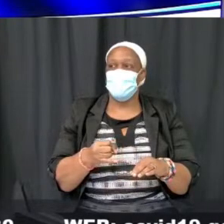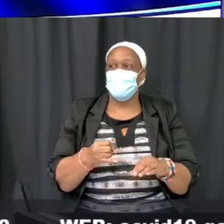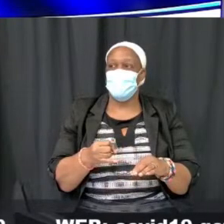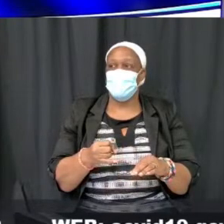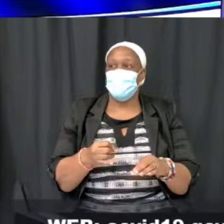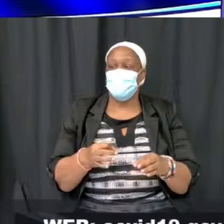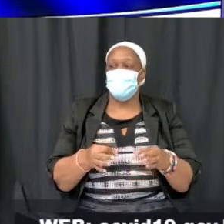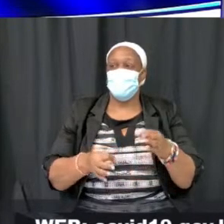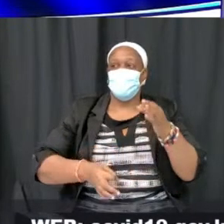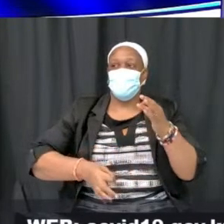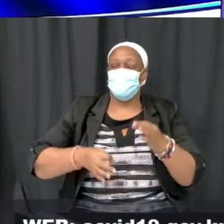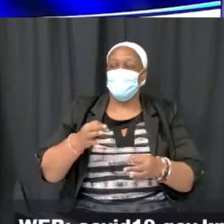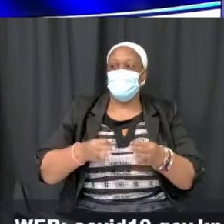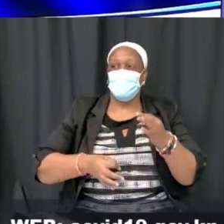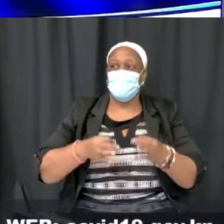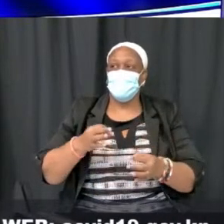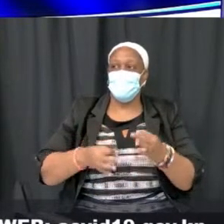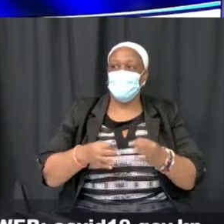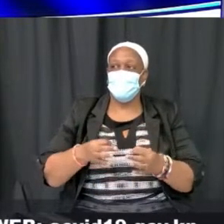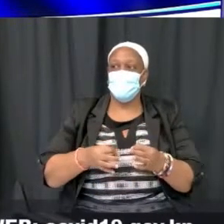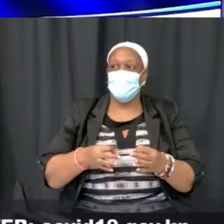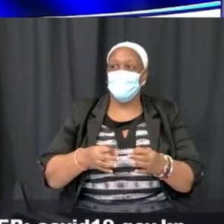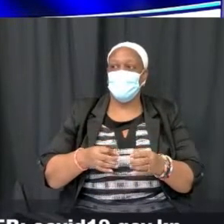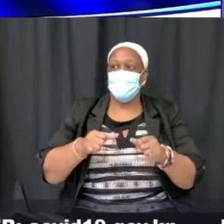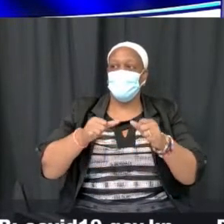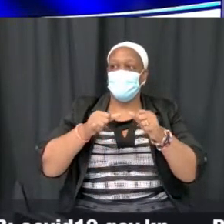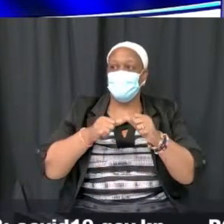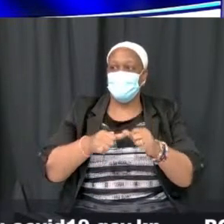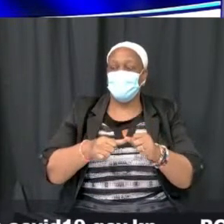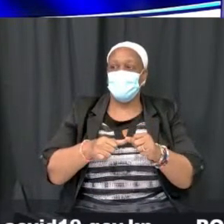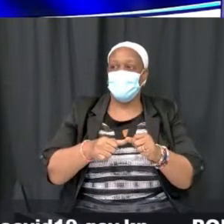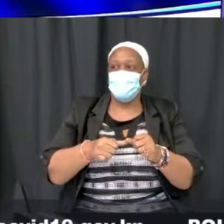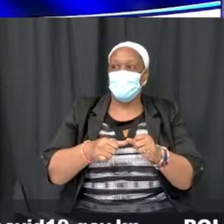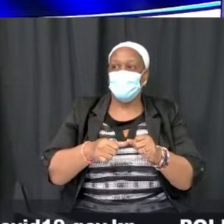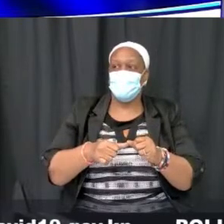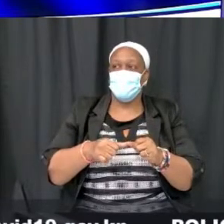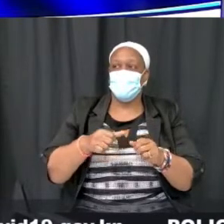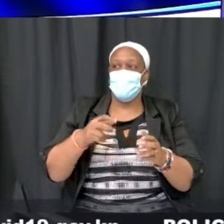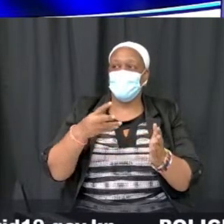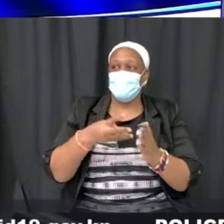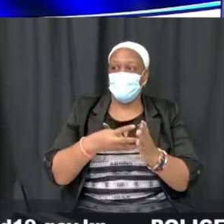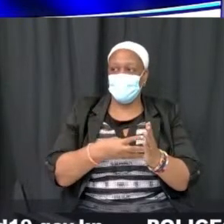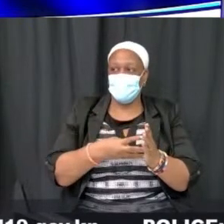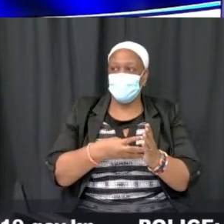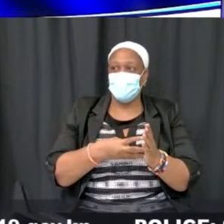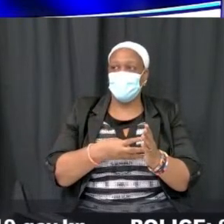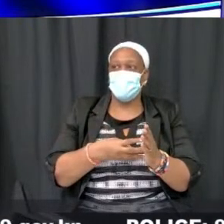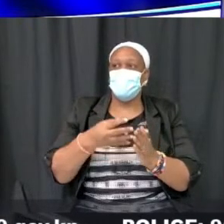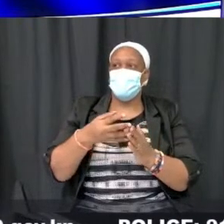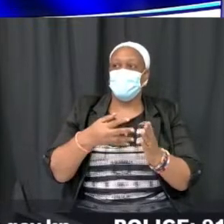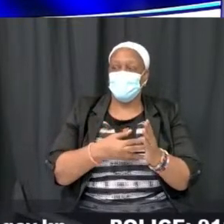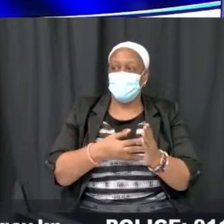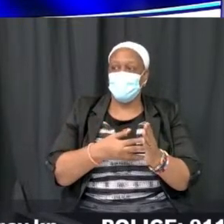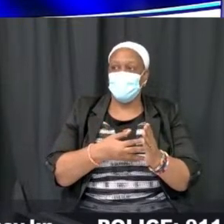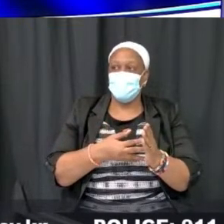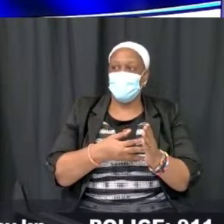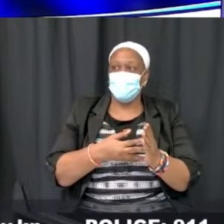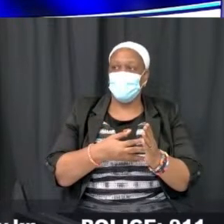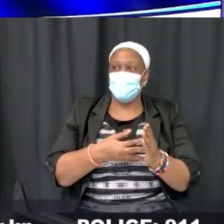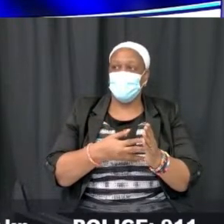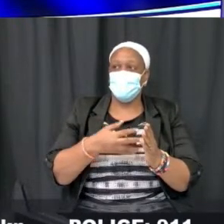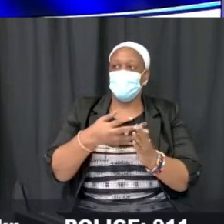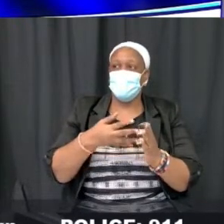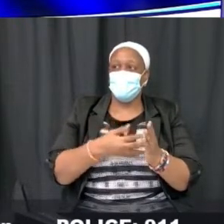return negative tests, and then they're cleared. Case number 18 was cleared and is no longer in the